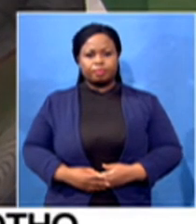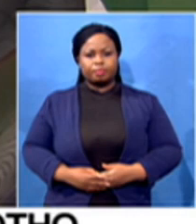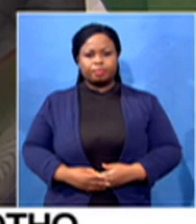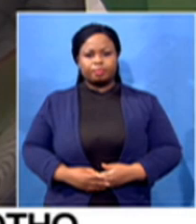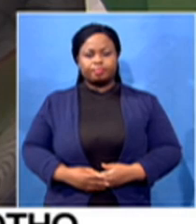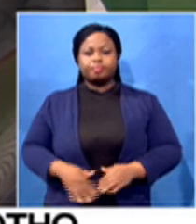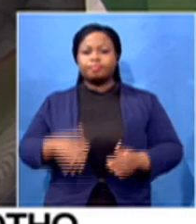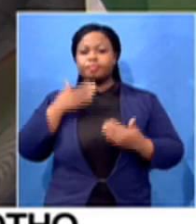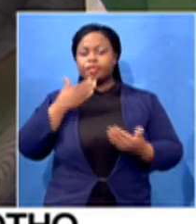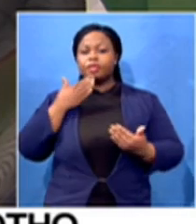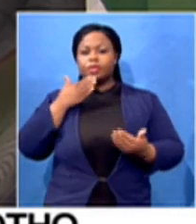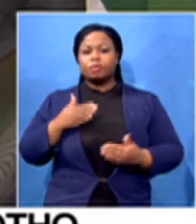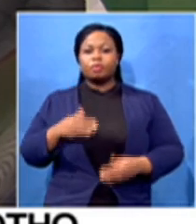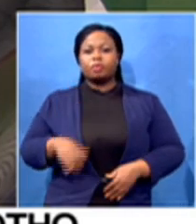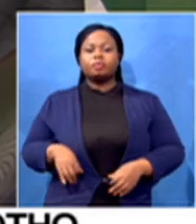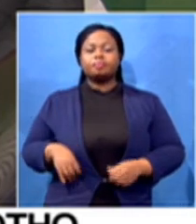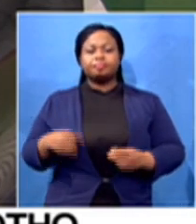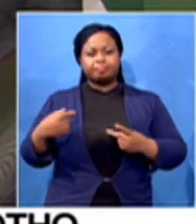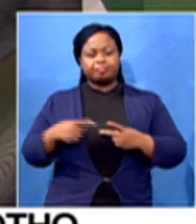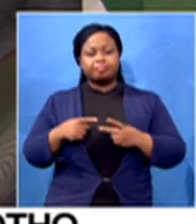Thank you, Ntakwana Eyewitness News. President,